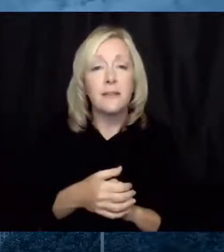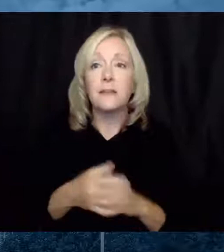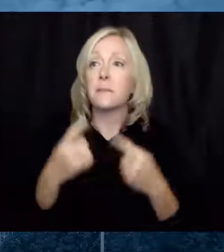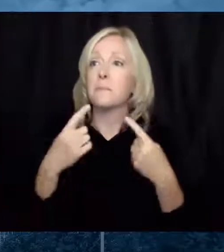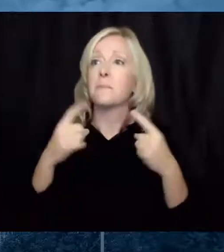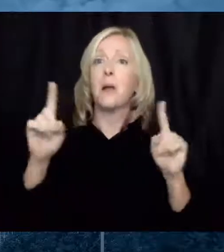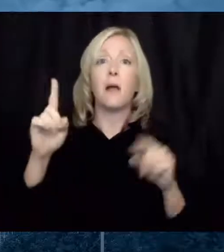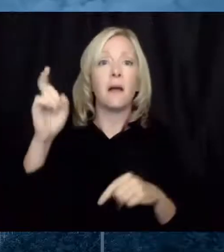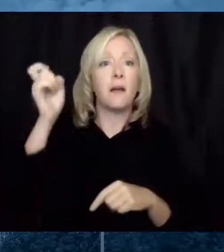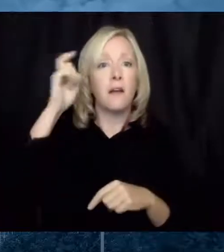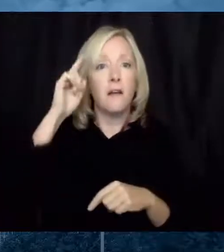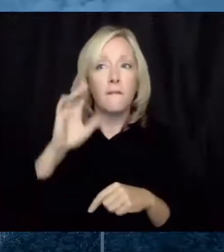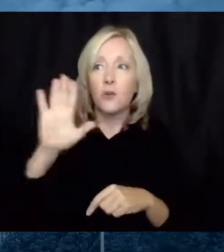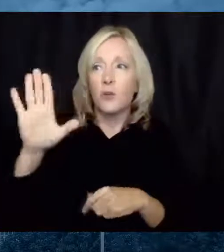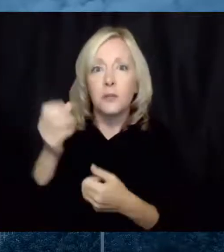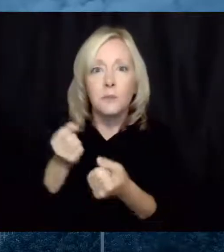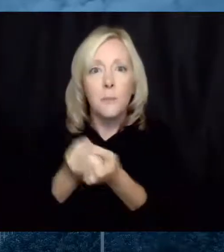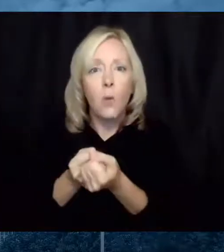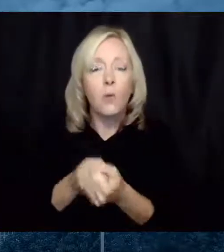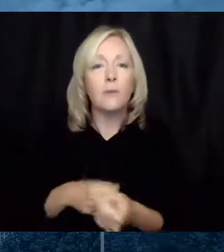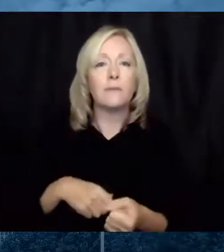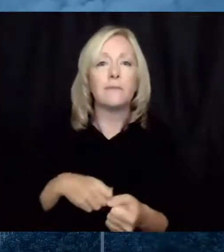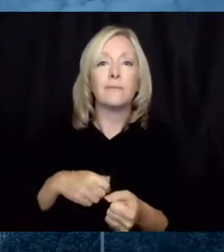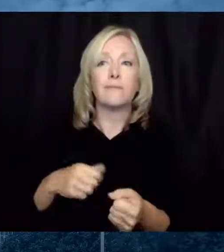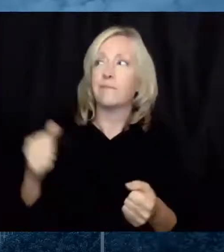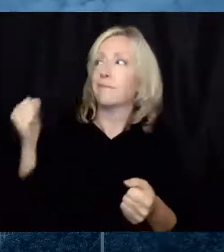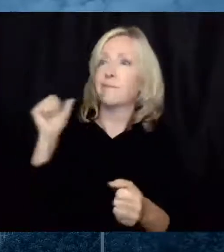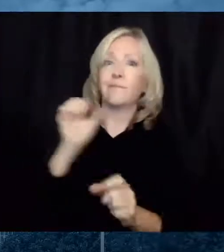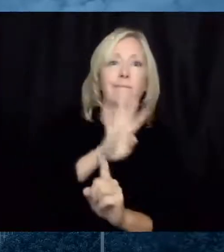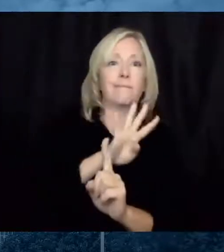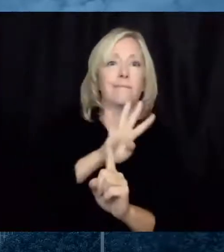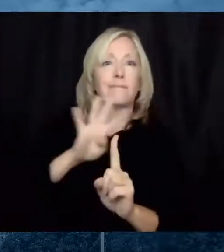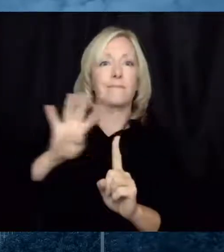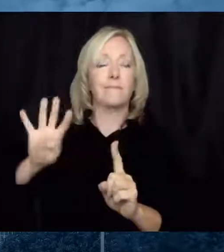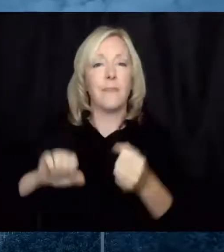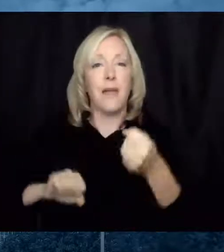the advocates who stand behind me, with my colleague, Senator